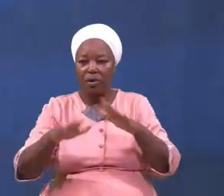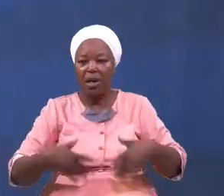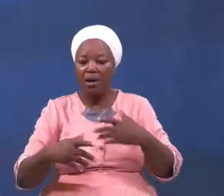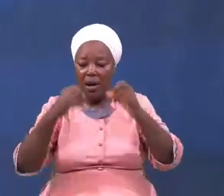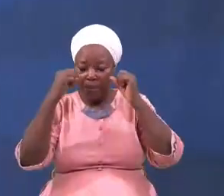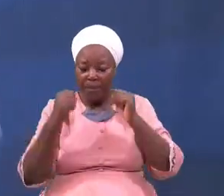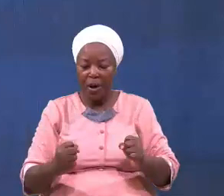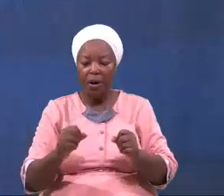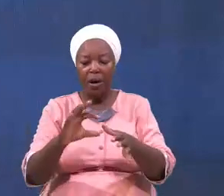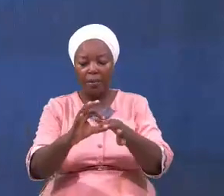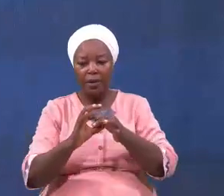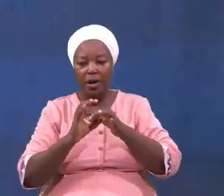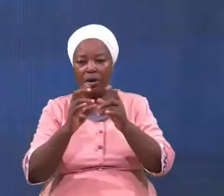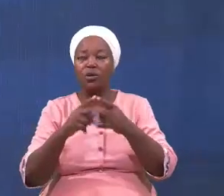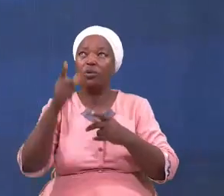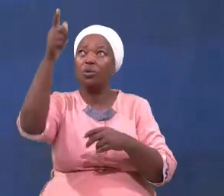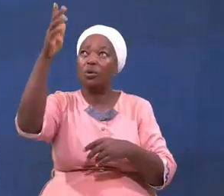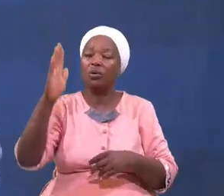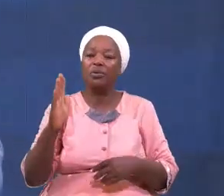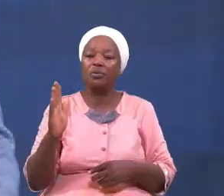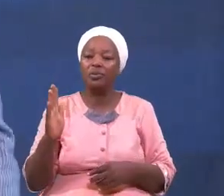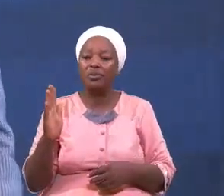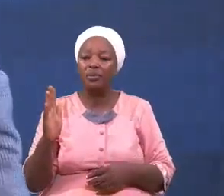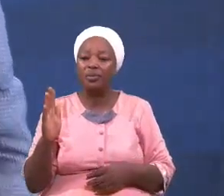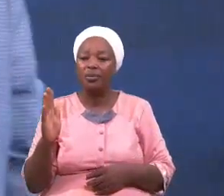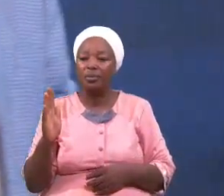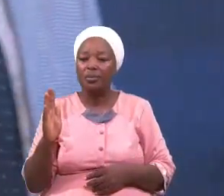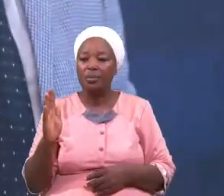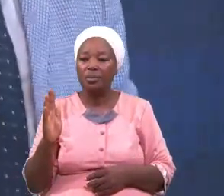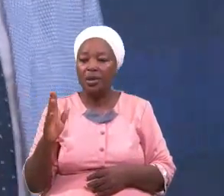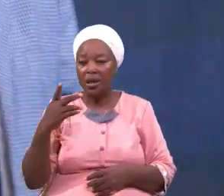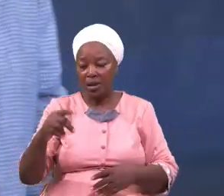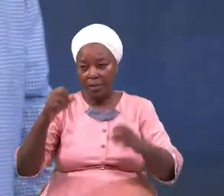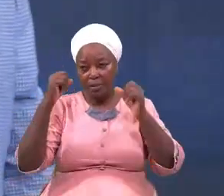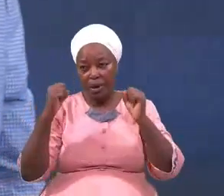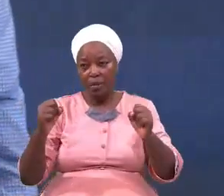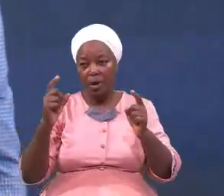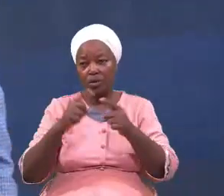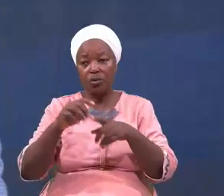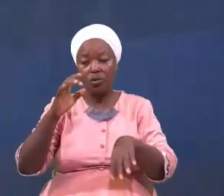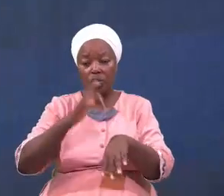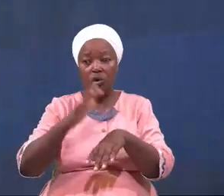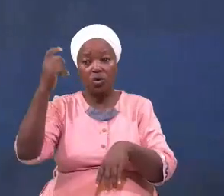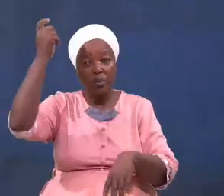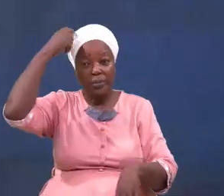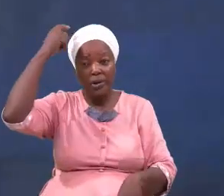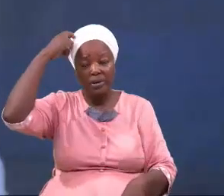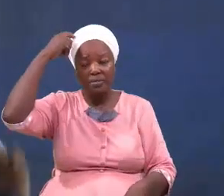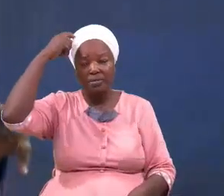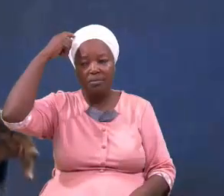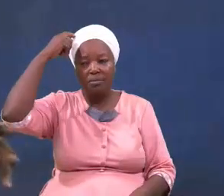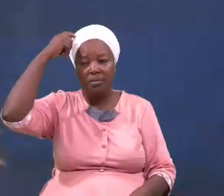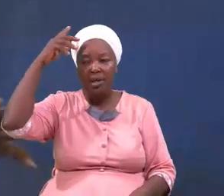Power belongs unto God. The power to touch your brain.